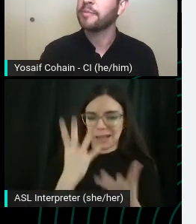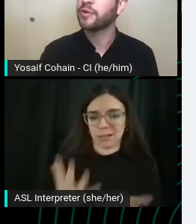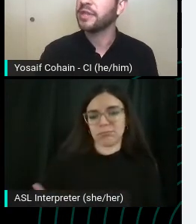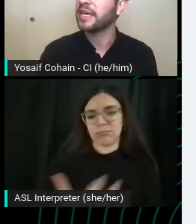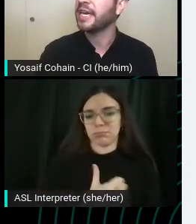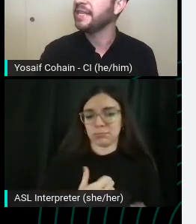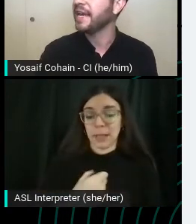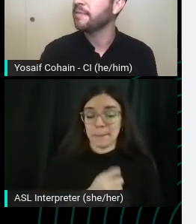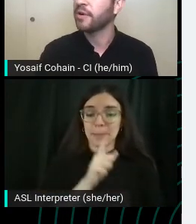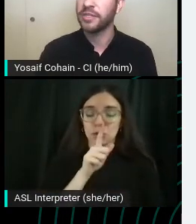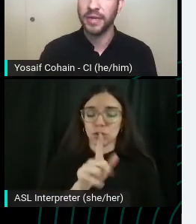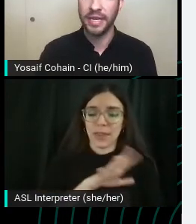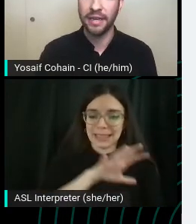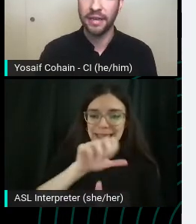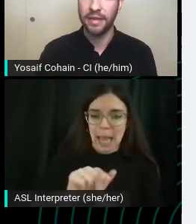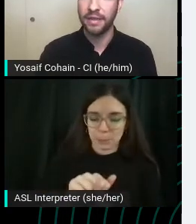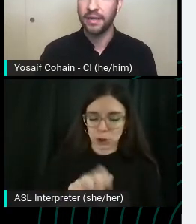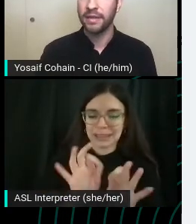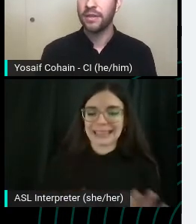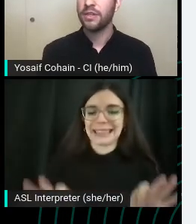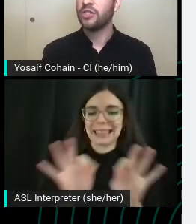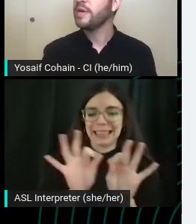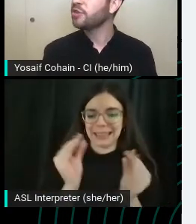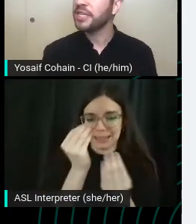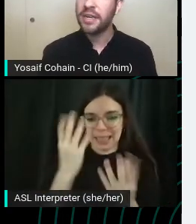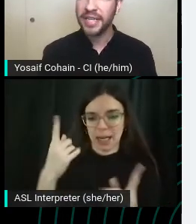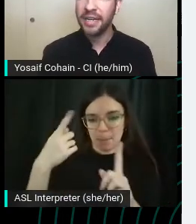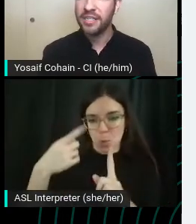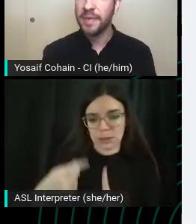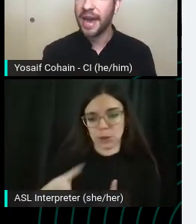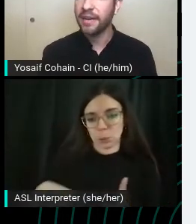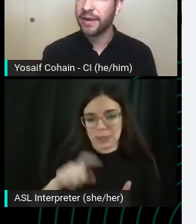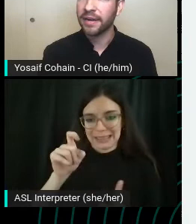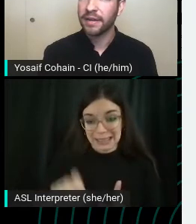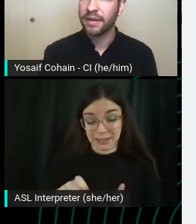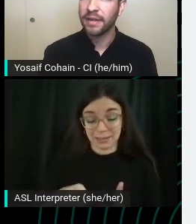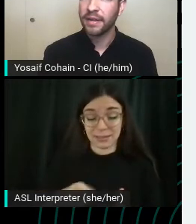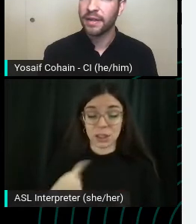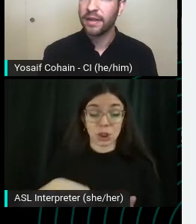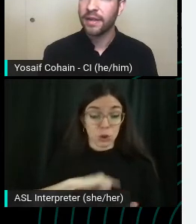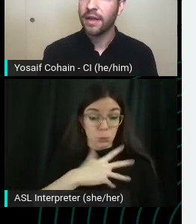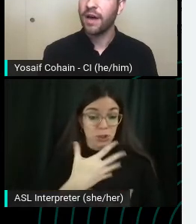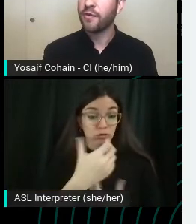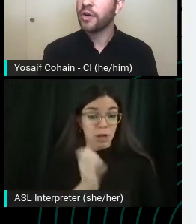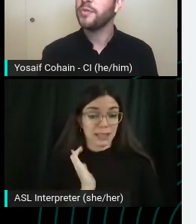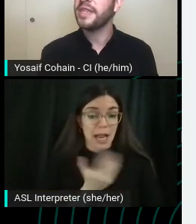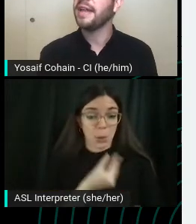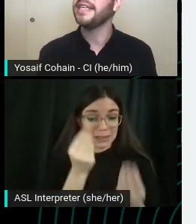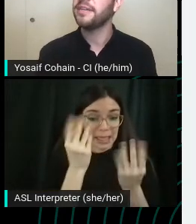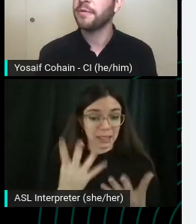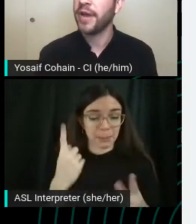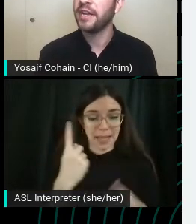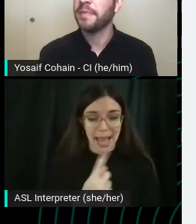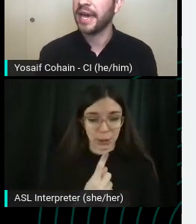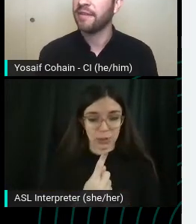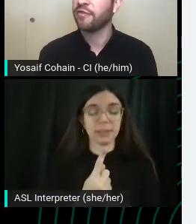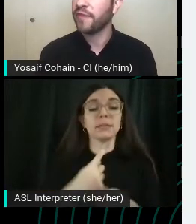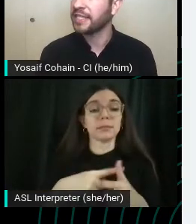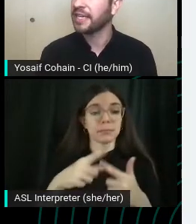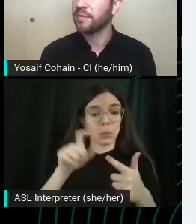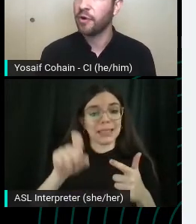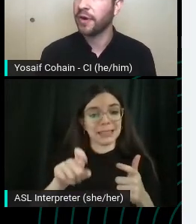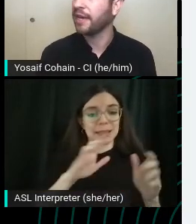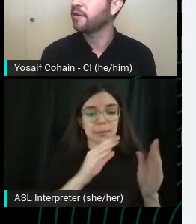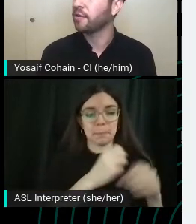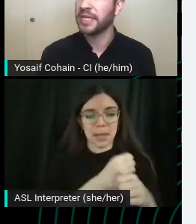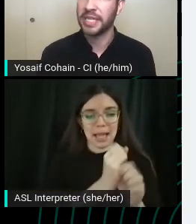it's capturing the key data points we need. Do we trust our data to be accurate? Of course, we then need to create a plan for